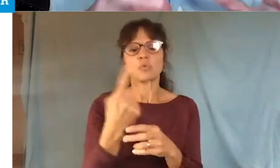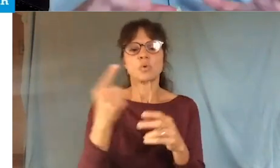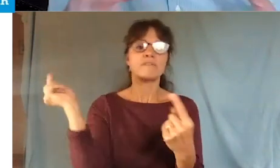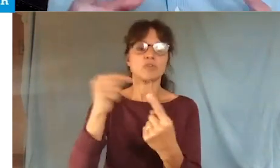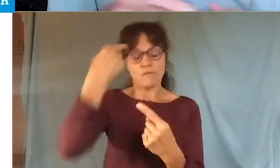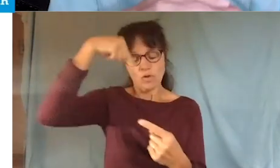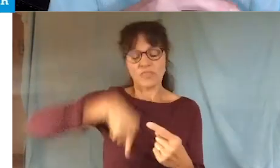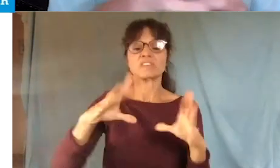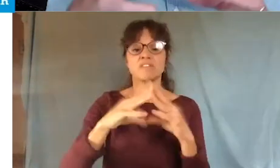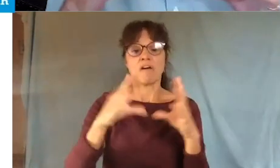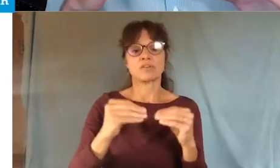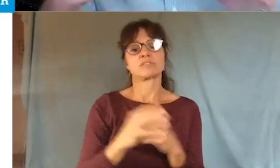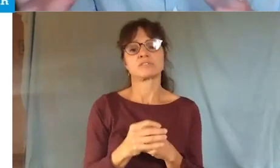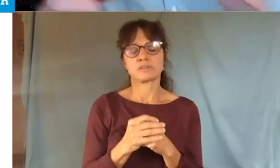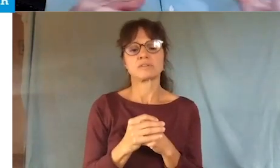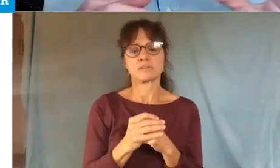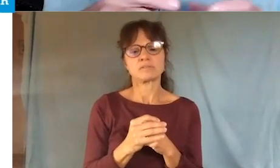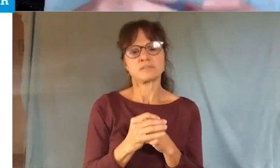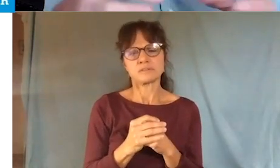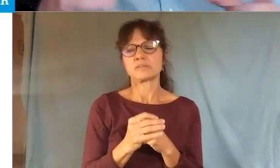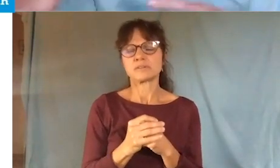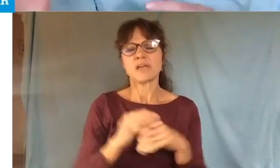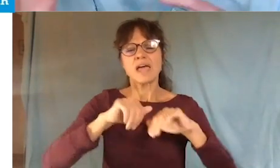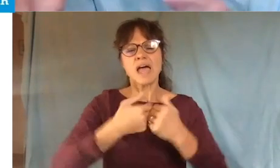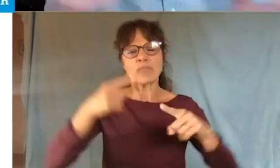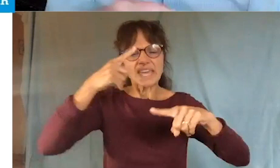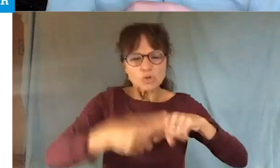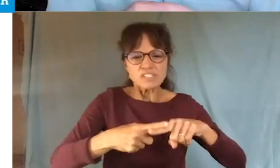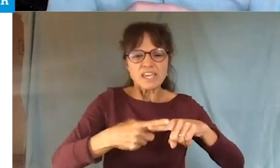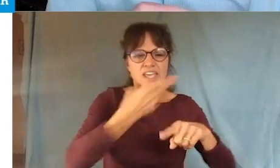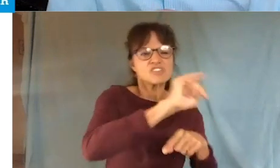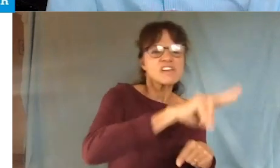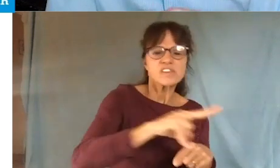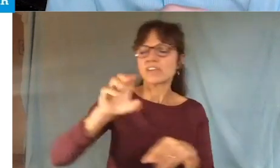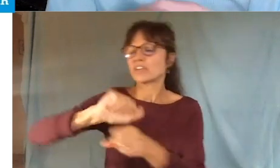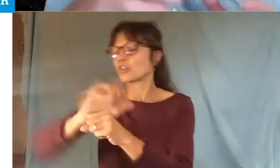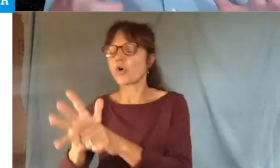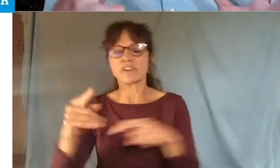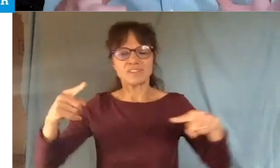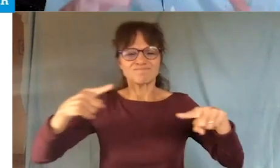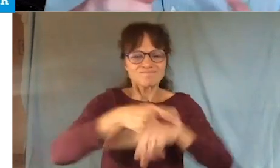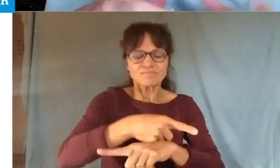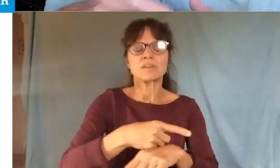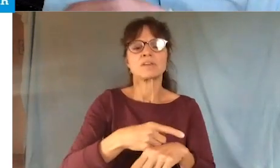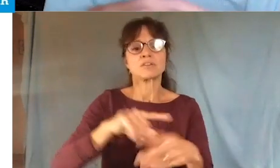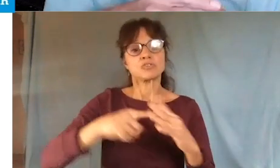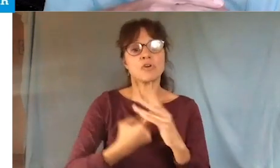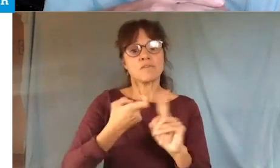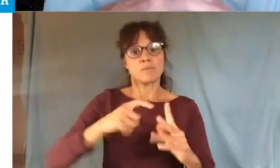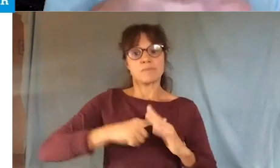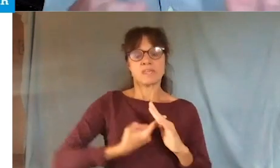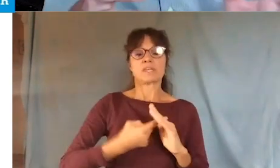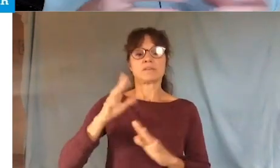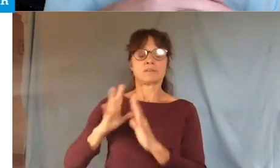conference is to really talk about this intersectionality of HIV and COVID-19. And, you know, to start from the very